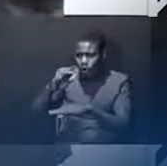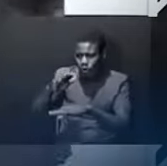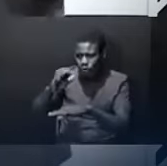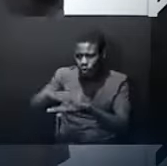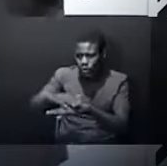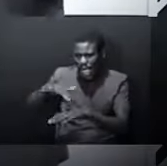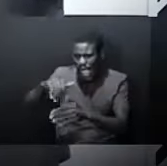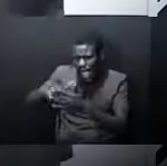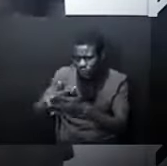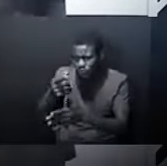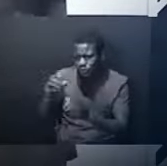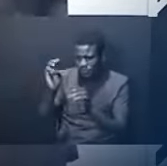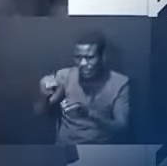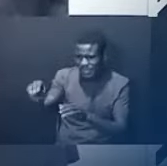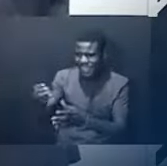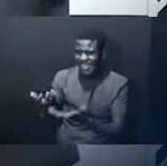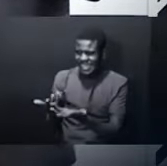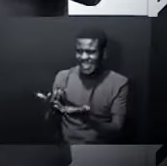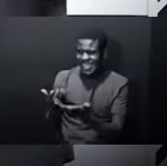carefully.